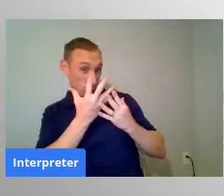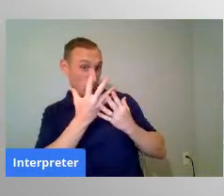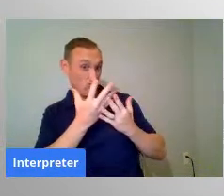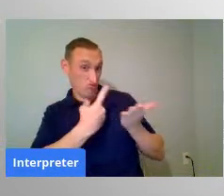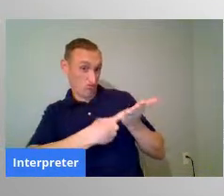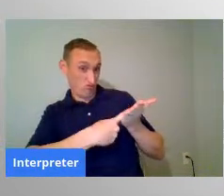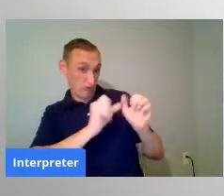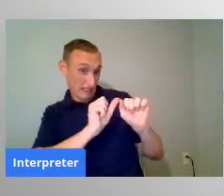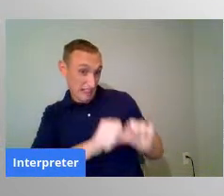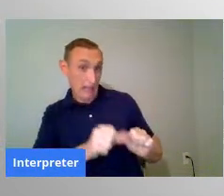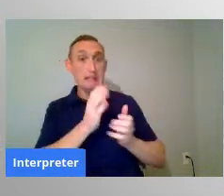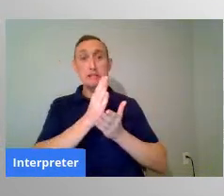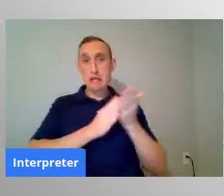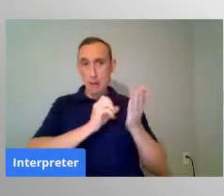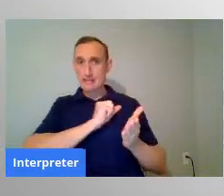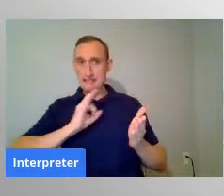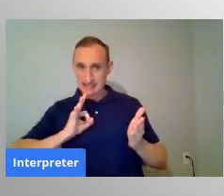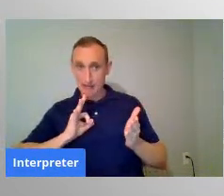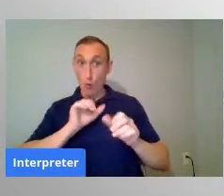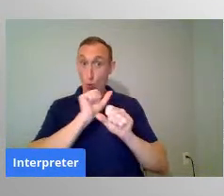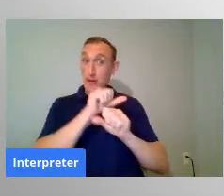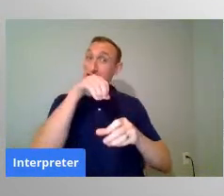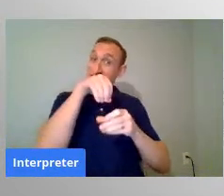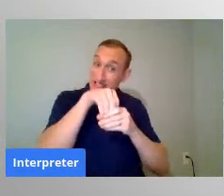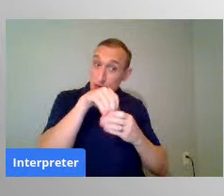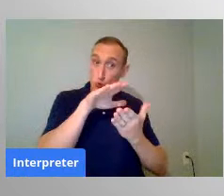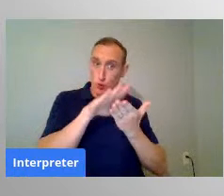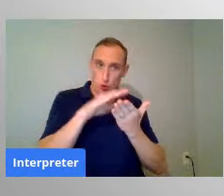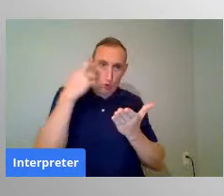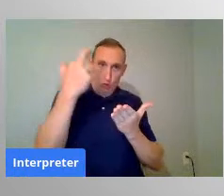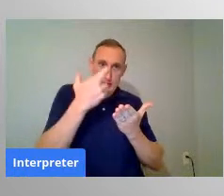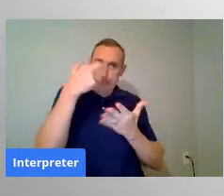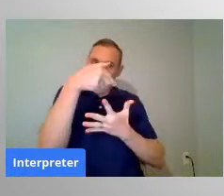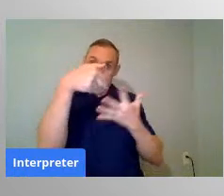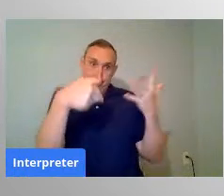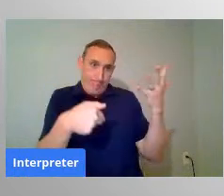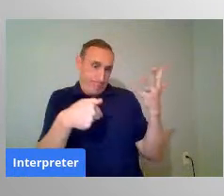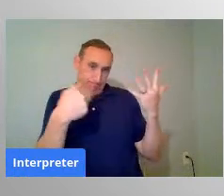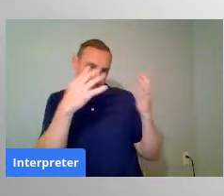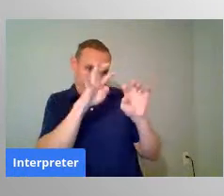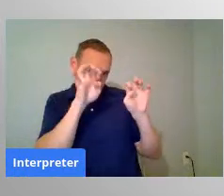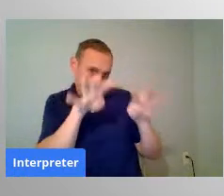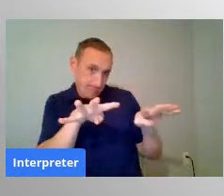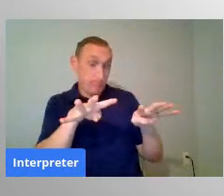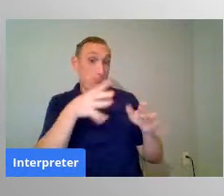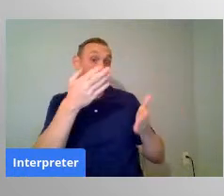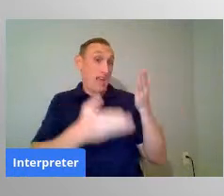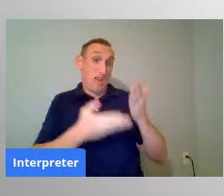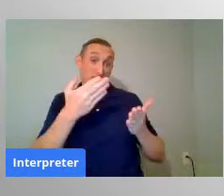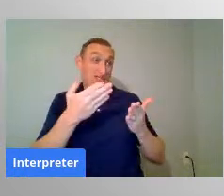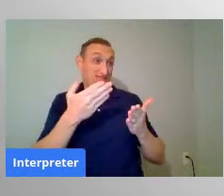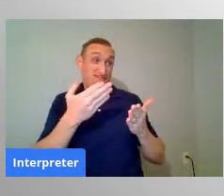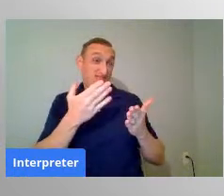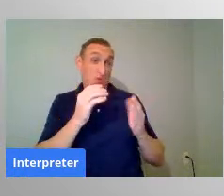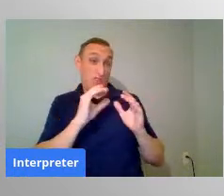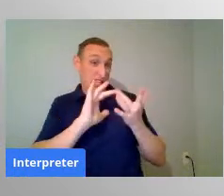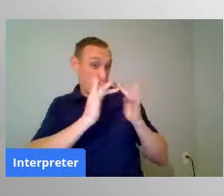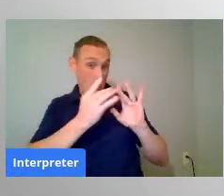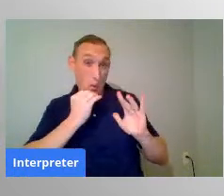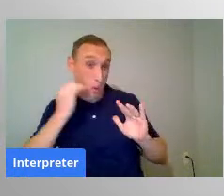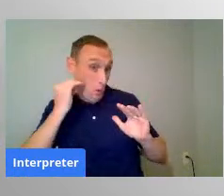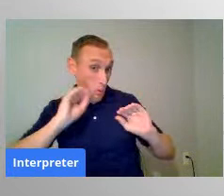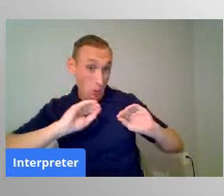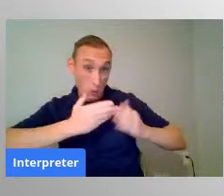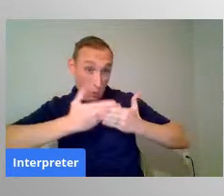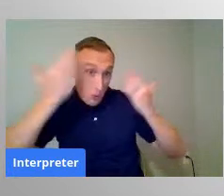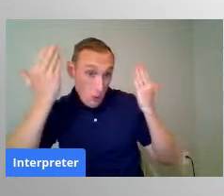are working in their buildings for a variety of reasons. Some people don't have internet at home and ask for special clearance to